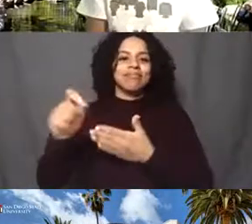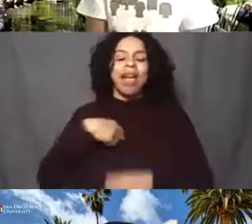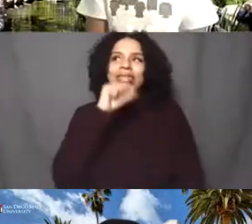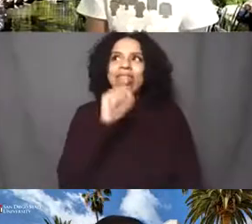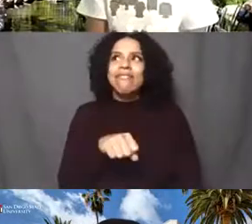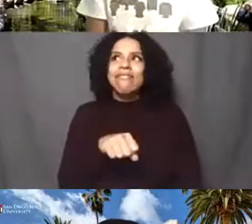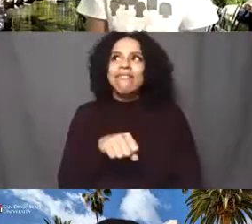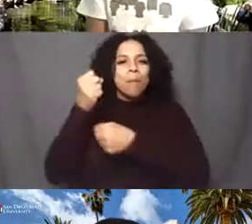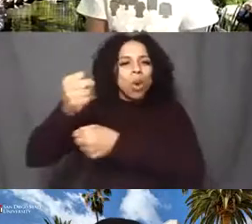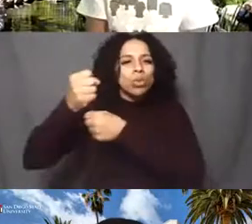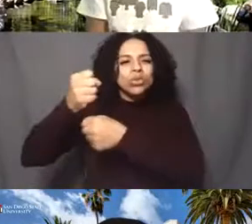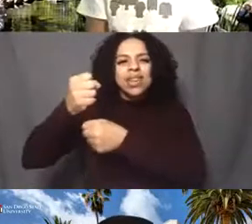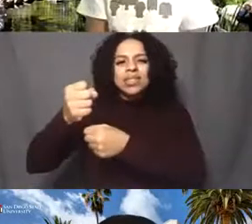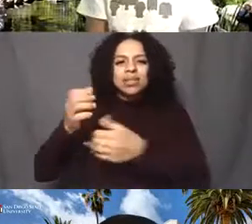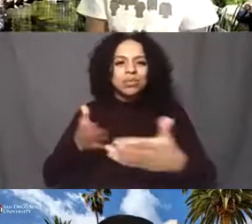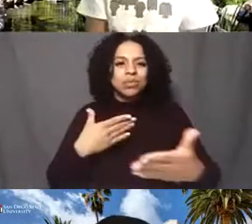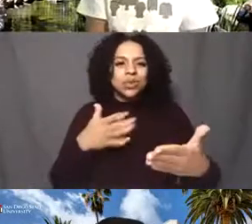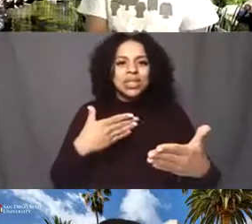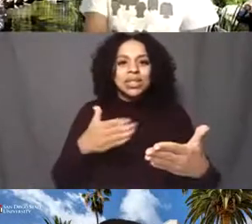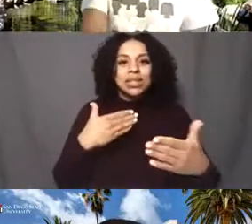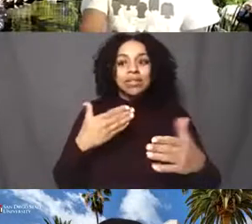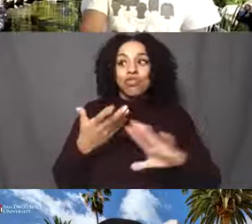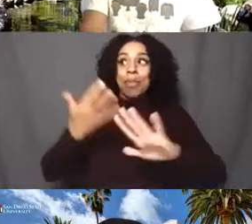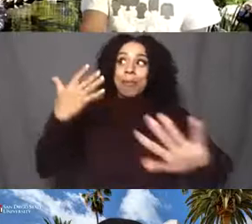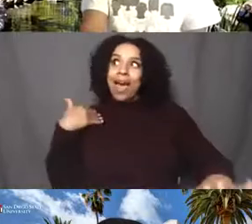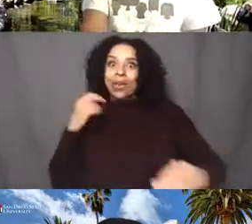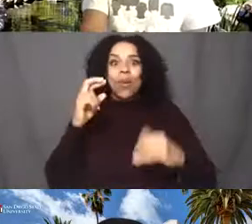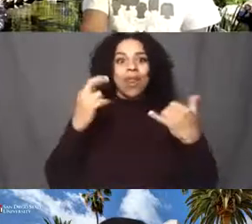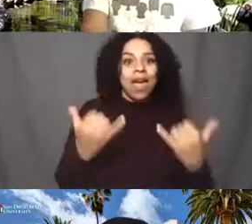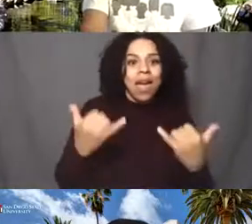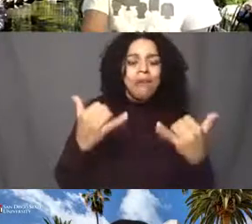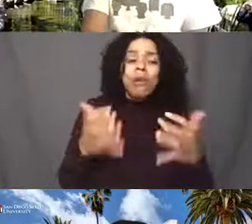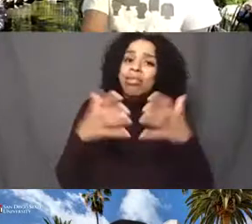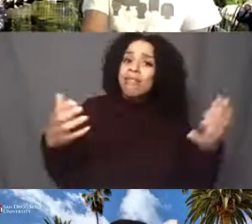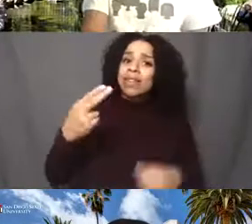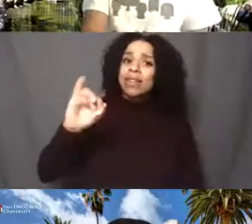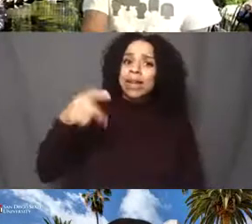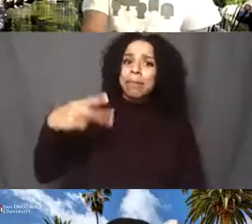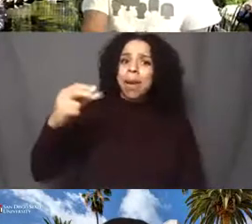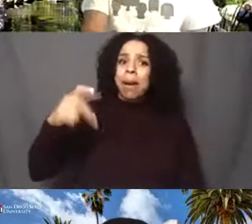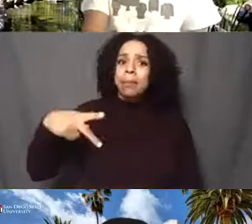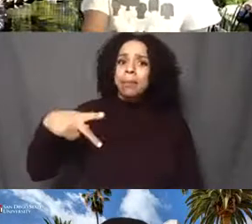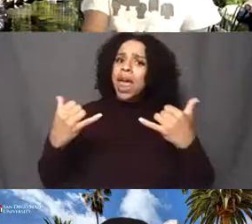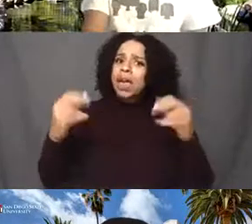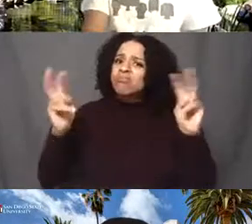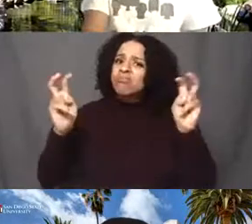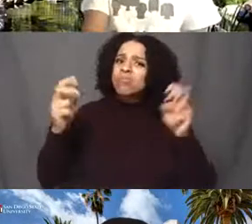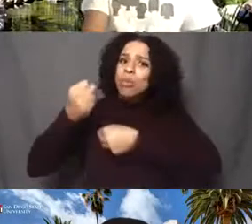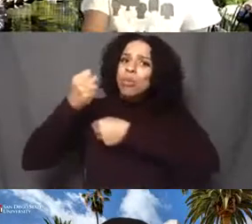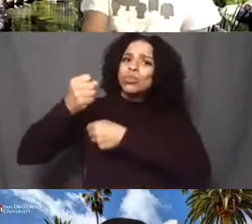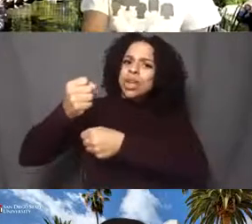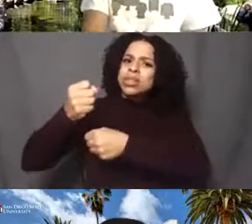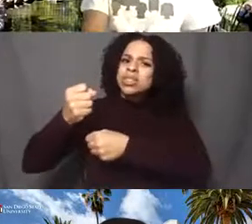from the past, or I think a lot of hip hop today is protest music too. So that's it.